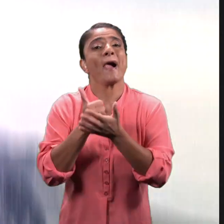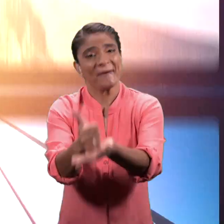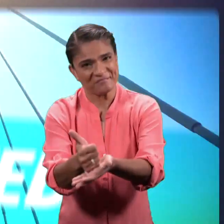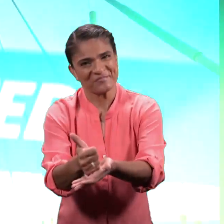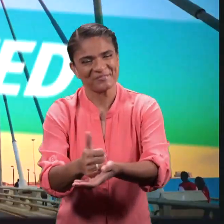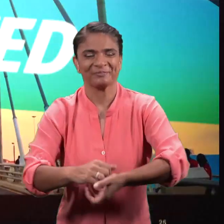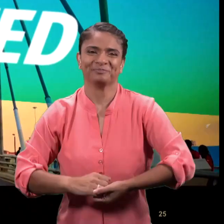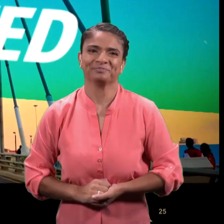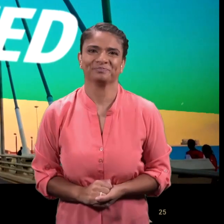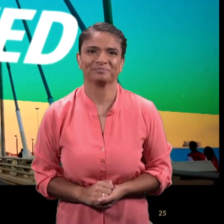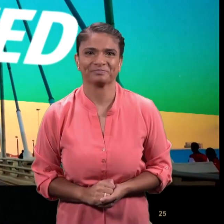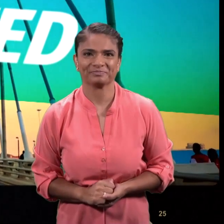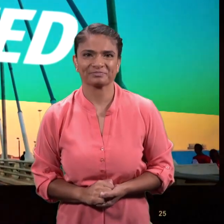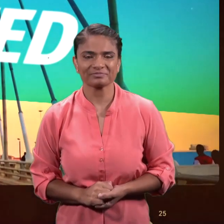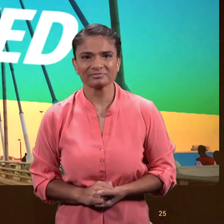there.